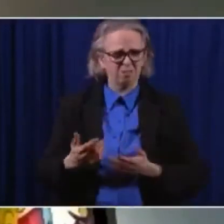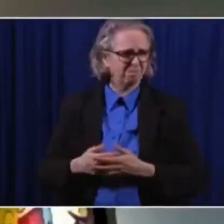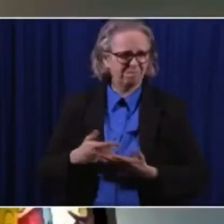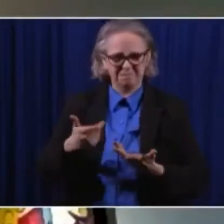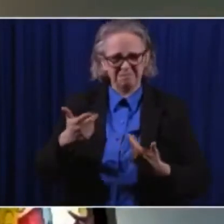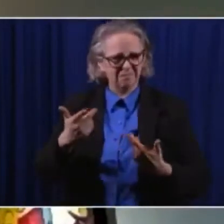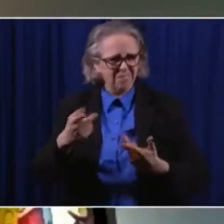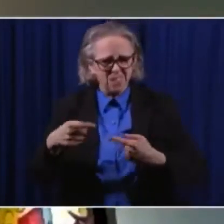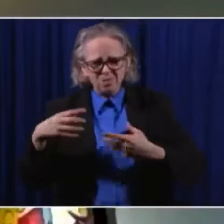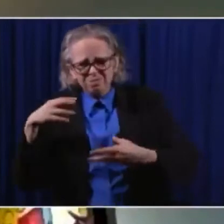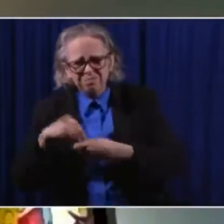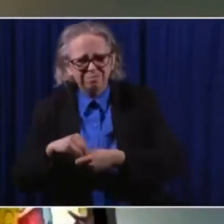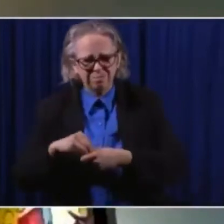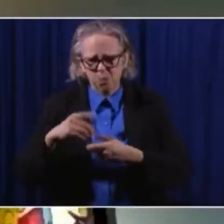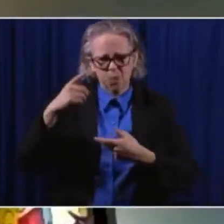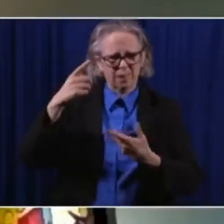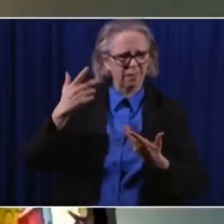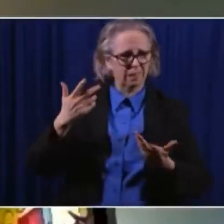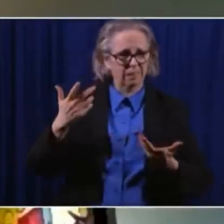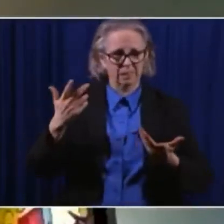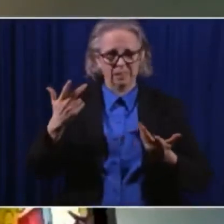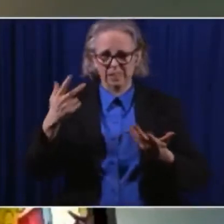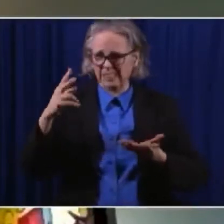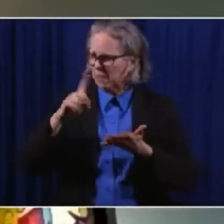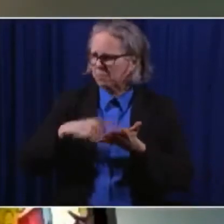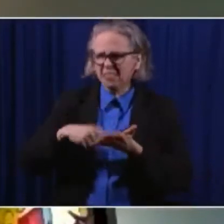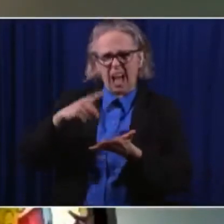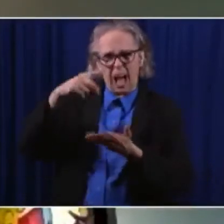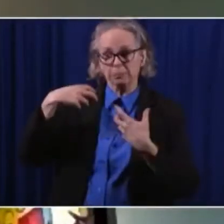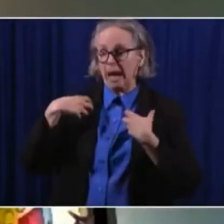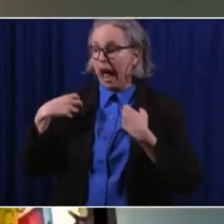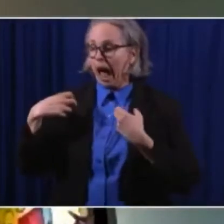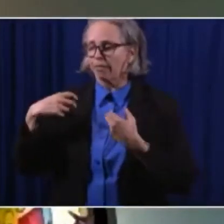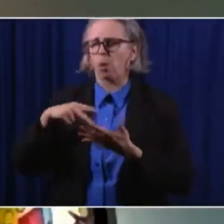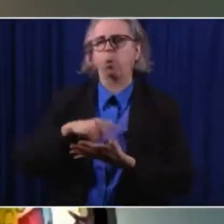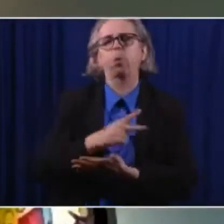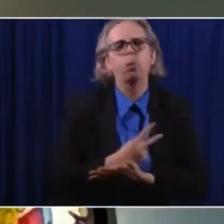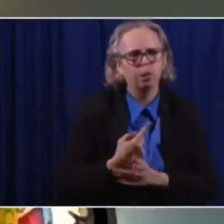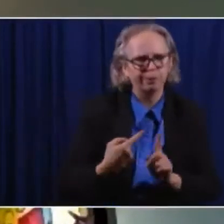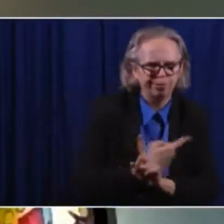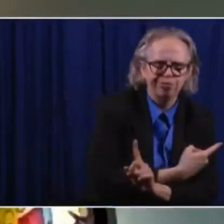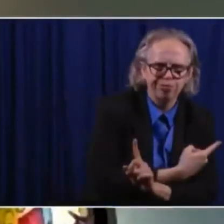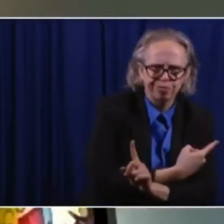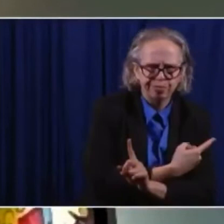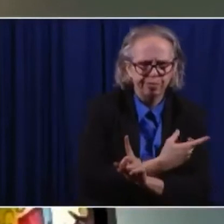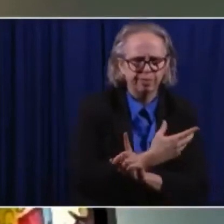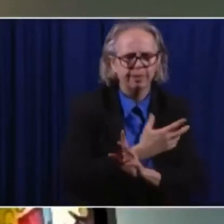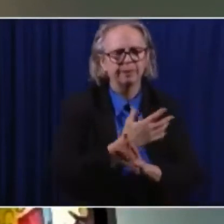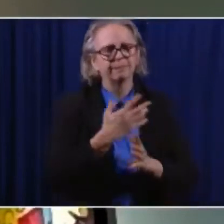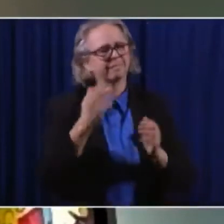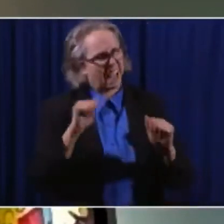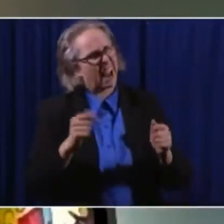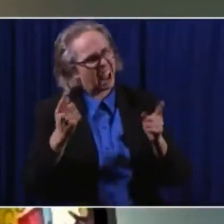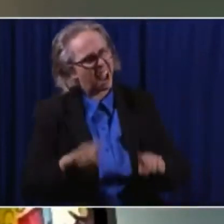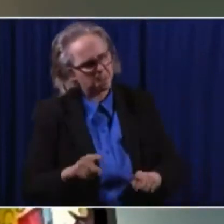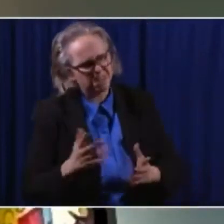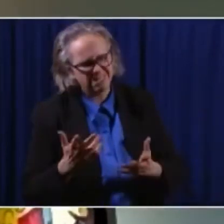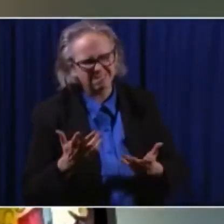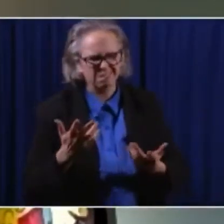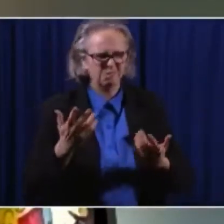prolonged stress. And so the pandemic is certainly something that can threaten relapse for our friends and family who are in